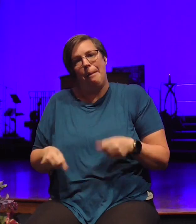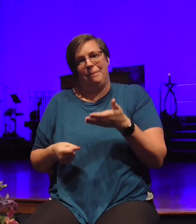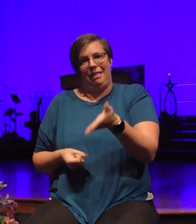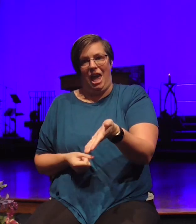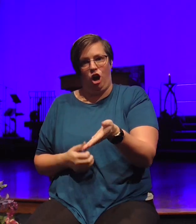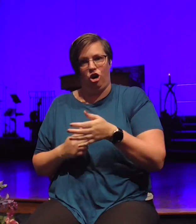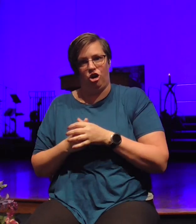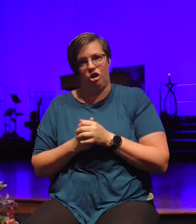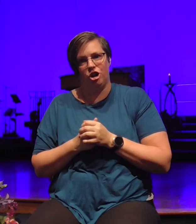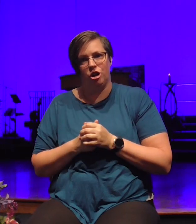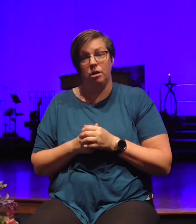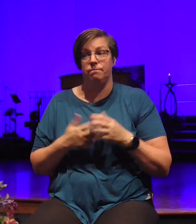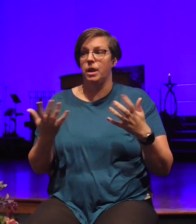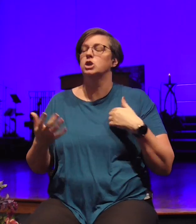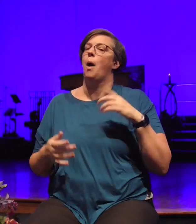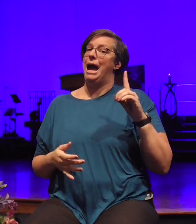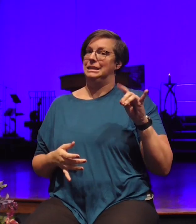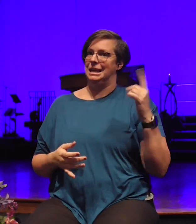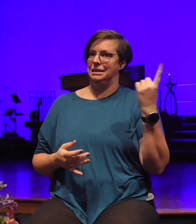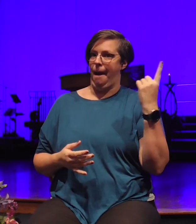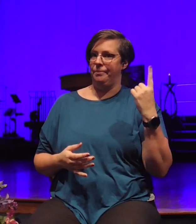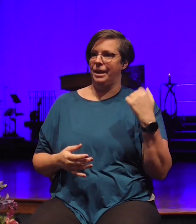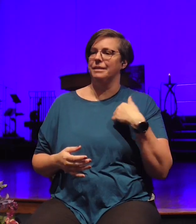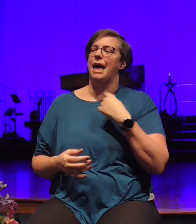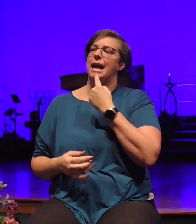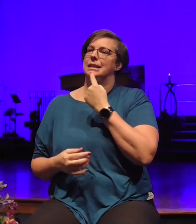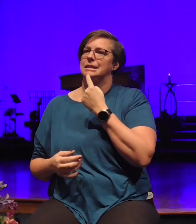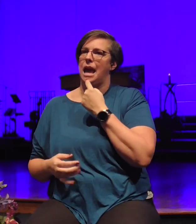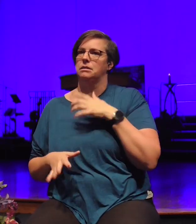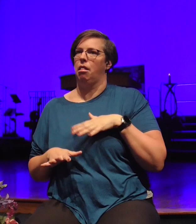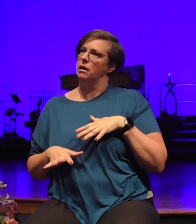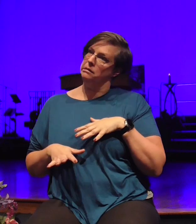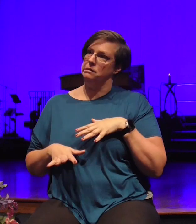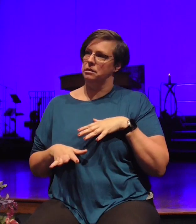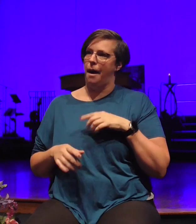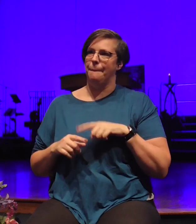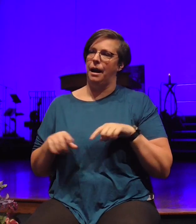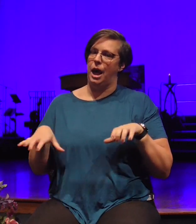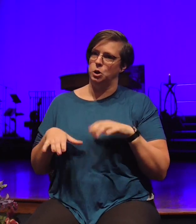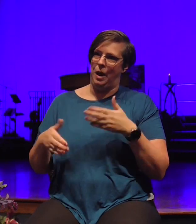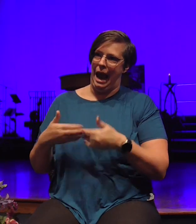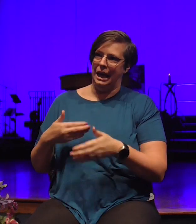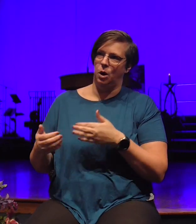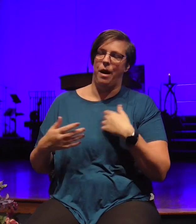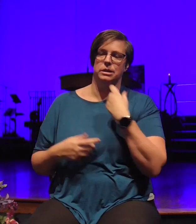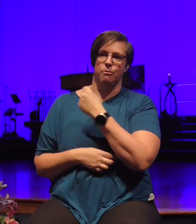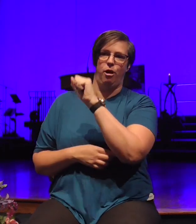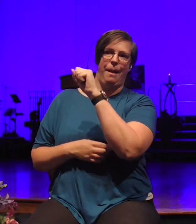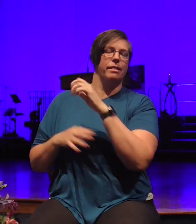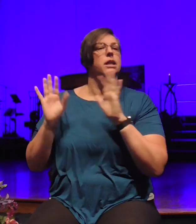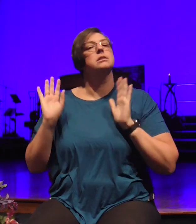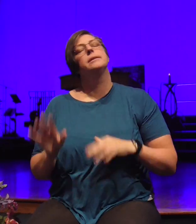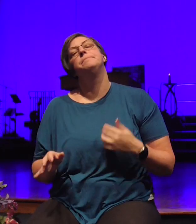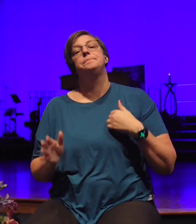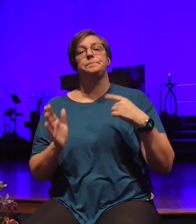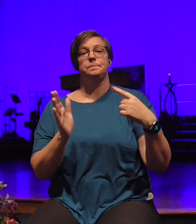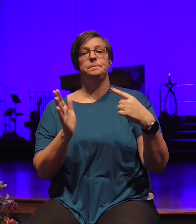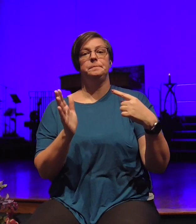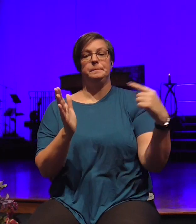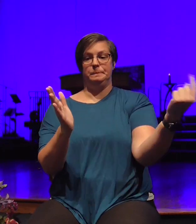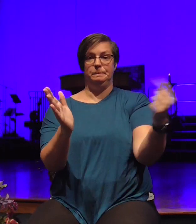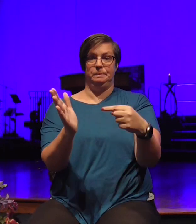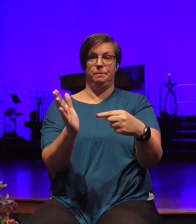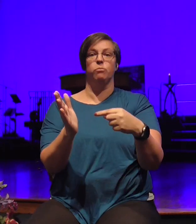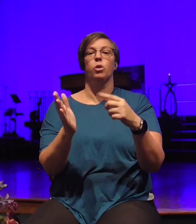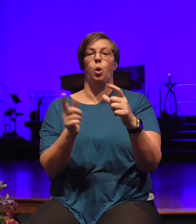Now, I did something that they say in the world of speaking is kind of passé, but I did it anyway because I'm just rebellious like that. I looked up the word resilience